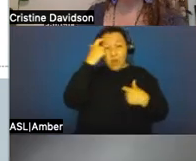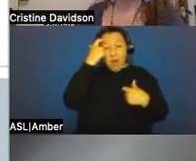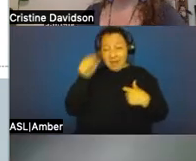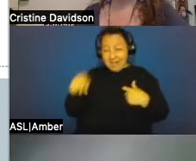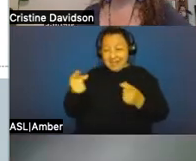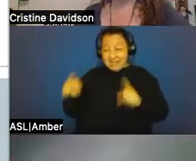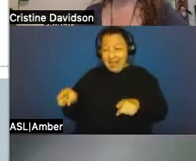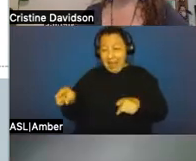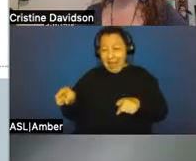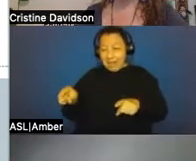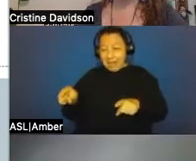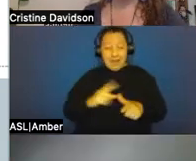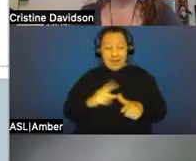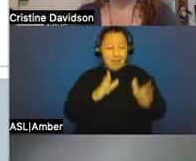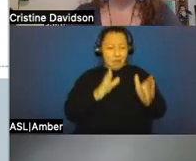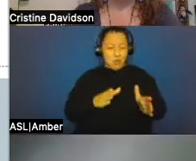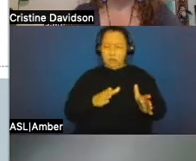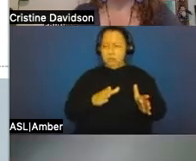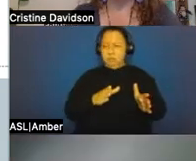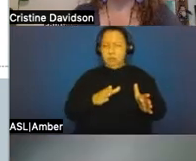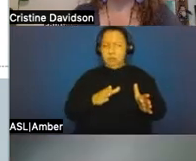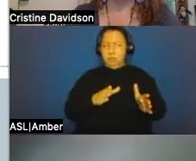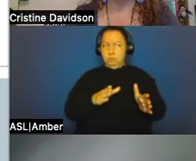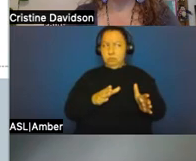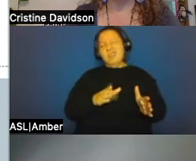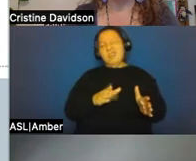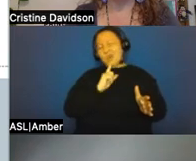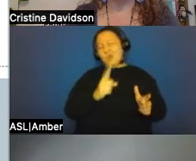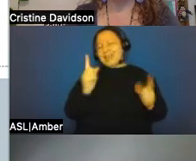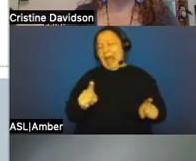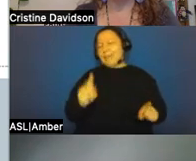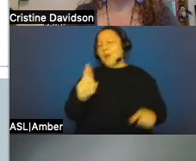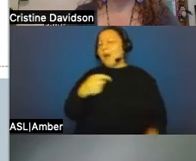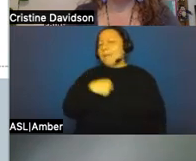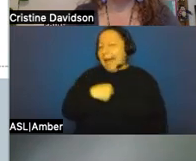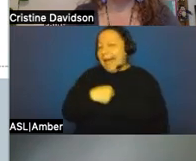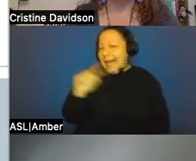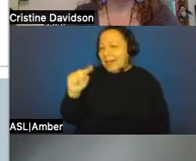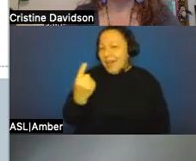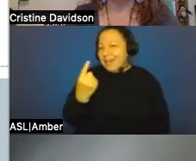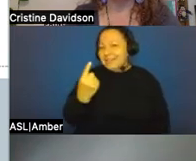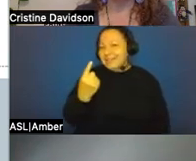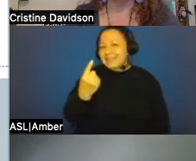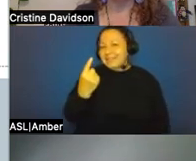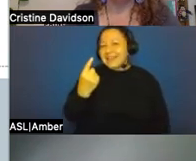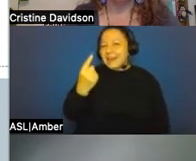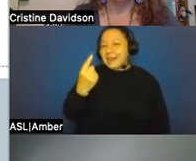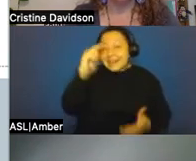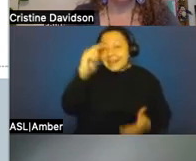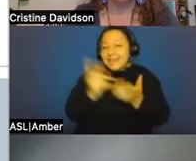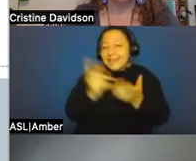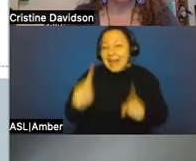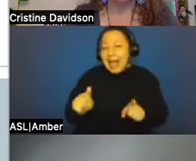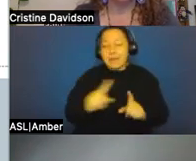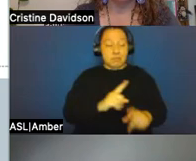they second guess themselves, like, did this really happen? Am I just thinking this happened, when in actuality it did happen?